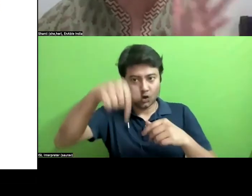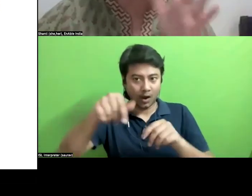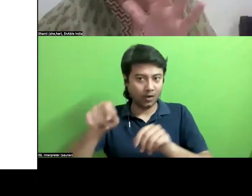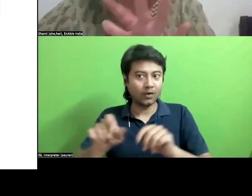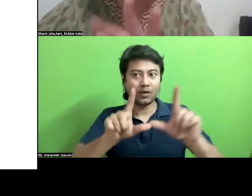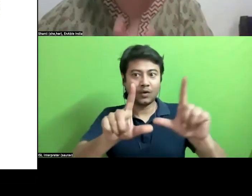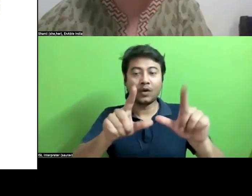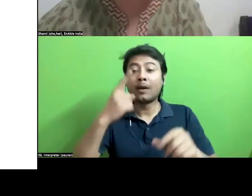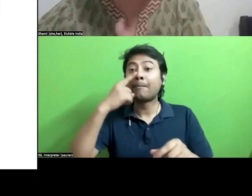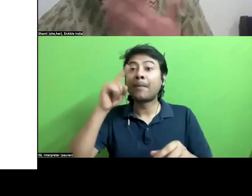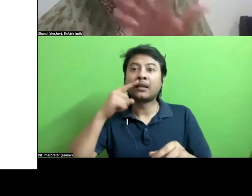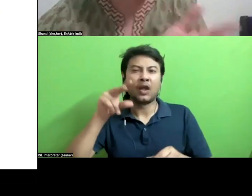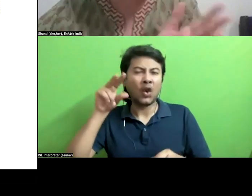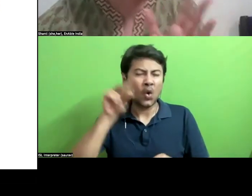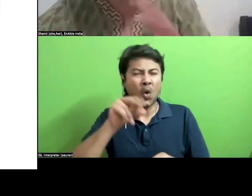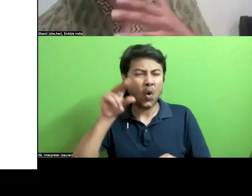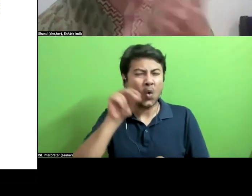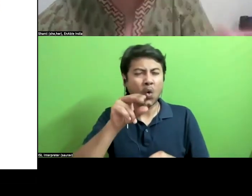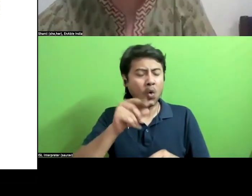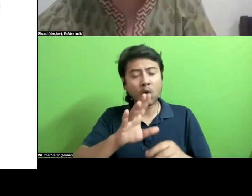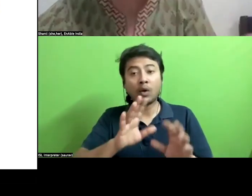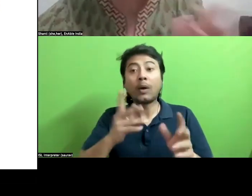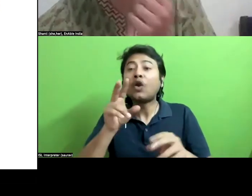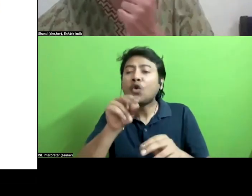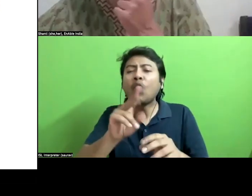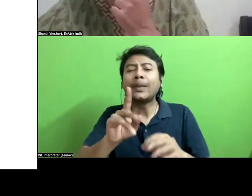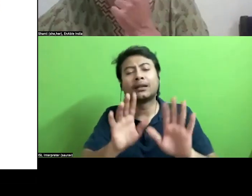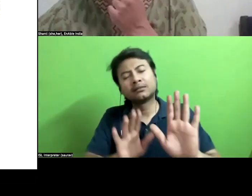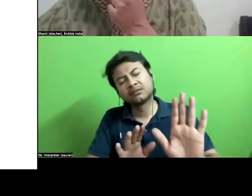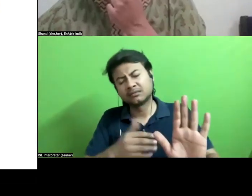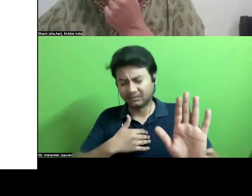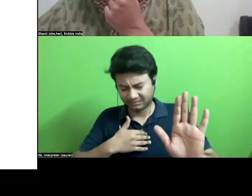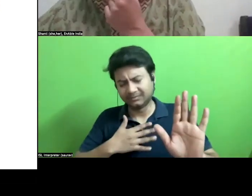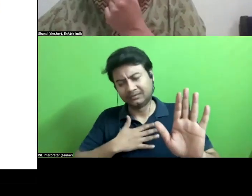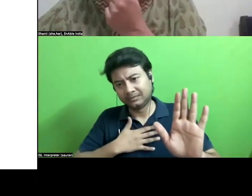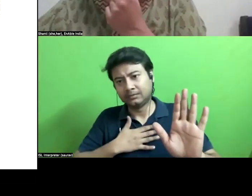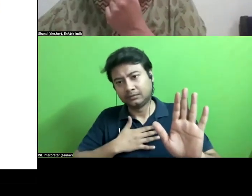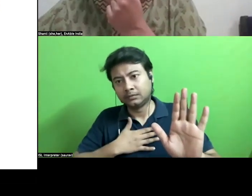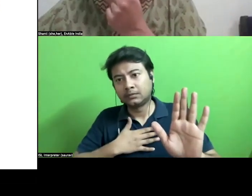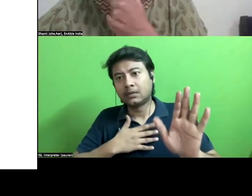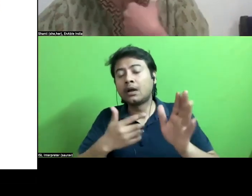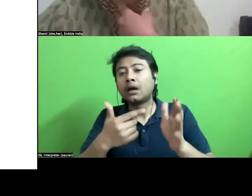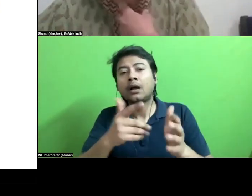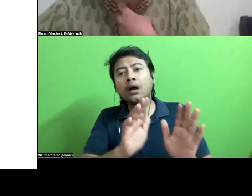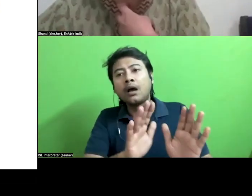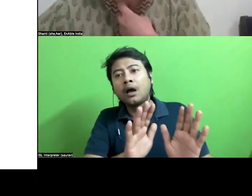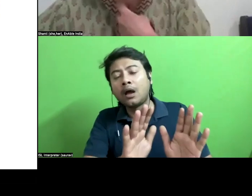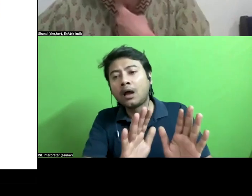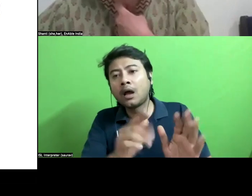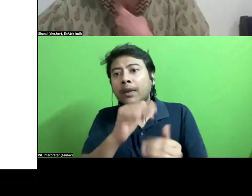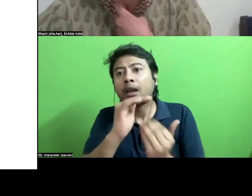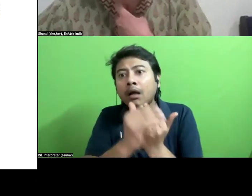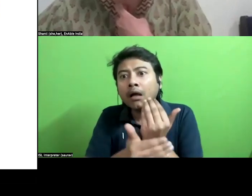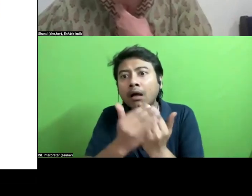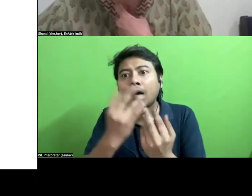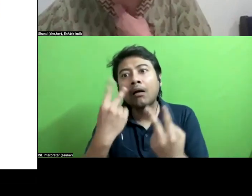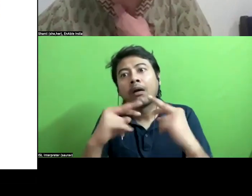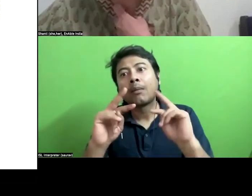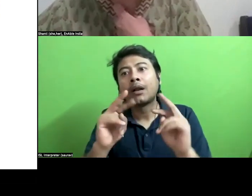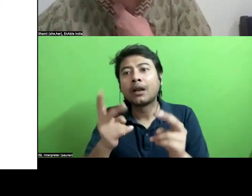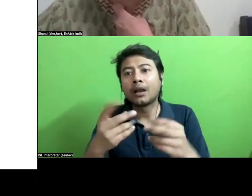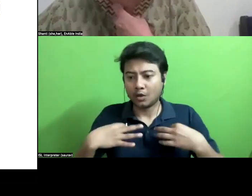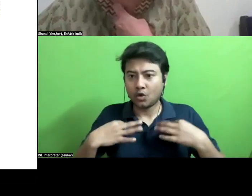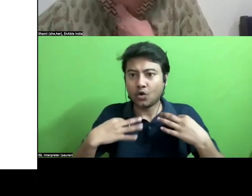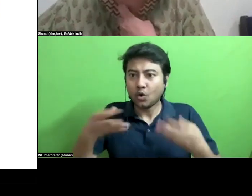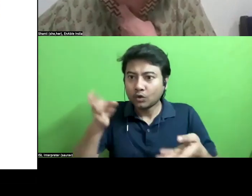know how to fold her clothes or do anything, and parents don't even allow her. What she decided to do, she realized first of all that she should be doing more